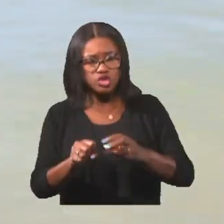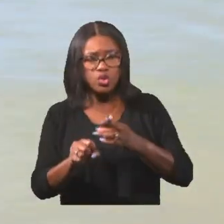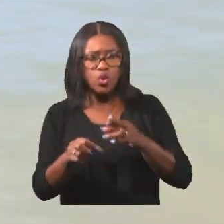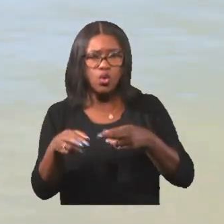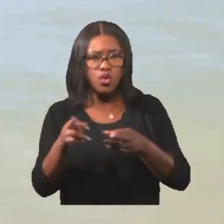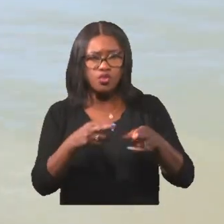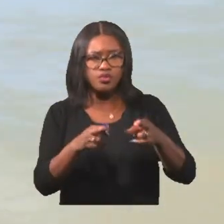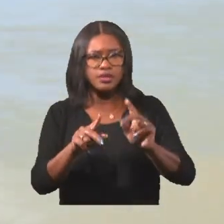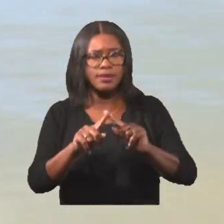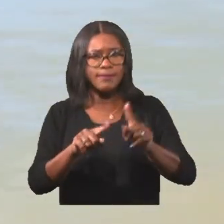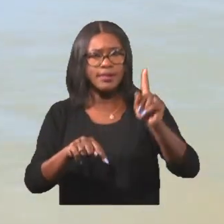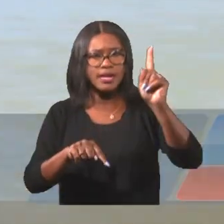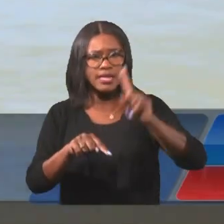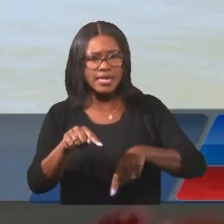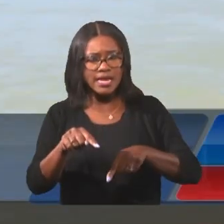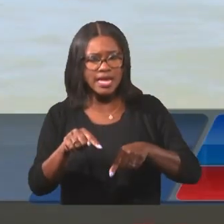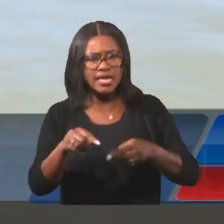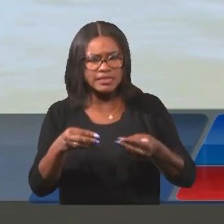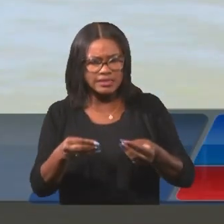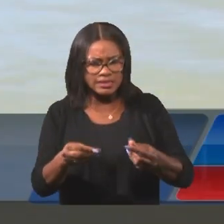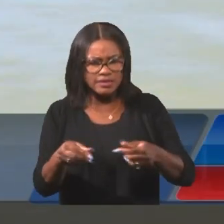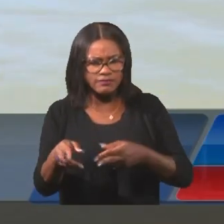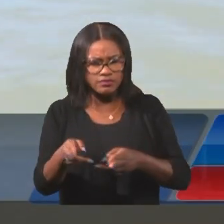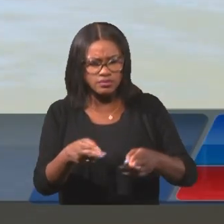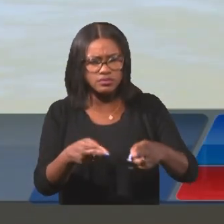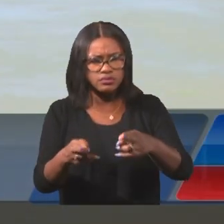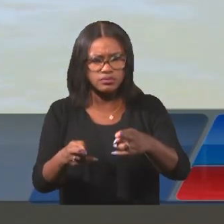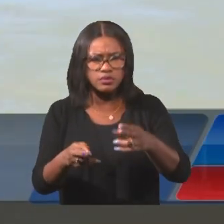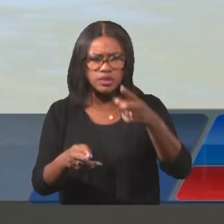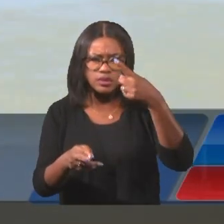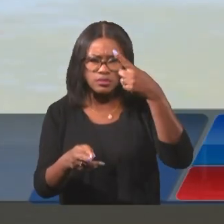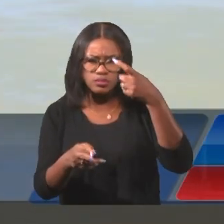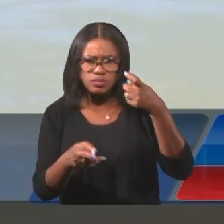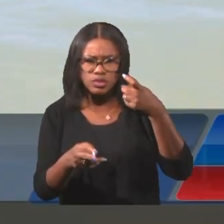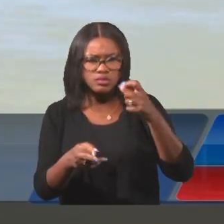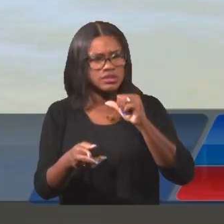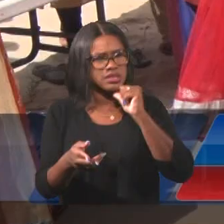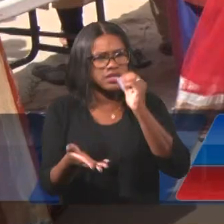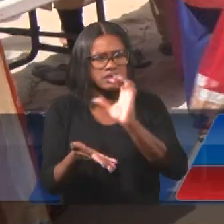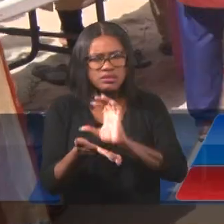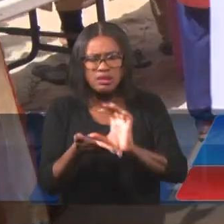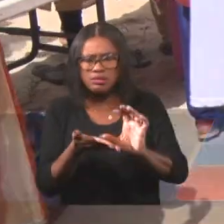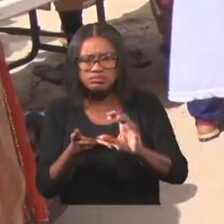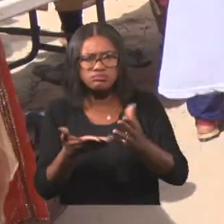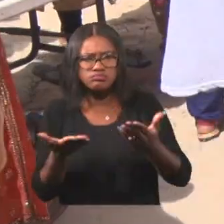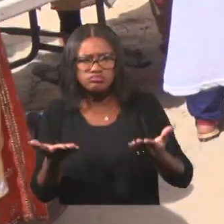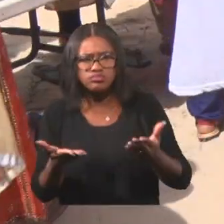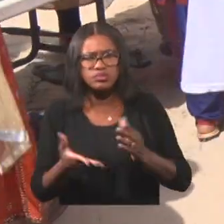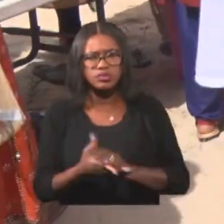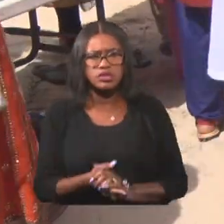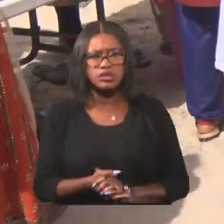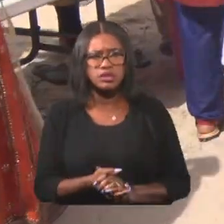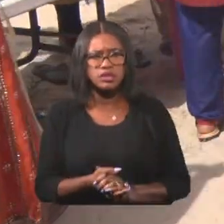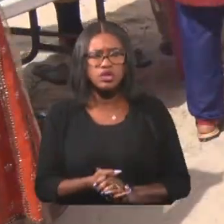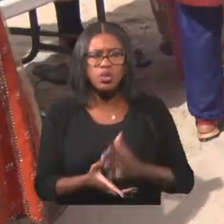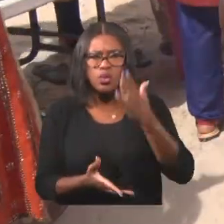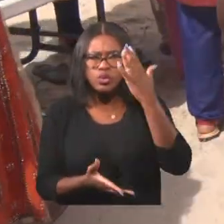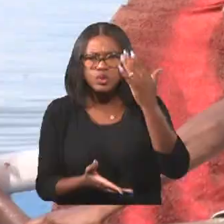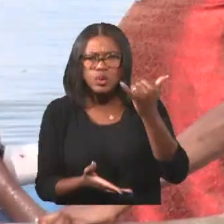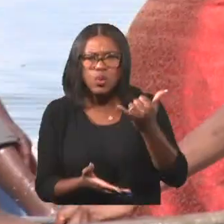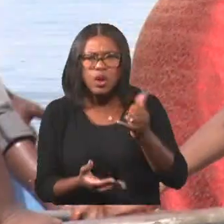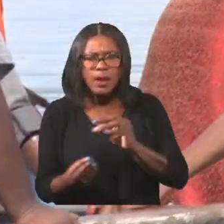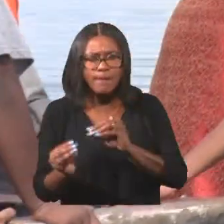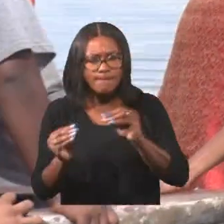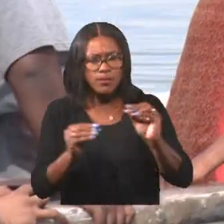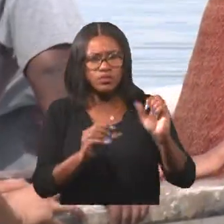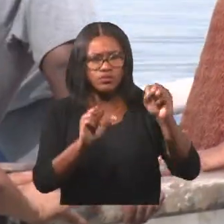cannot dissolve them in rivers now because the state of the rivers, they're not clean and stuff. This prompted the move to the